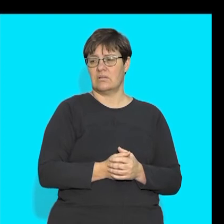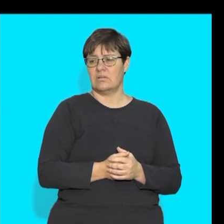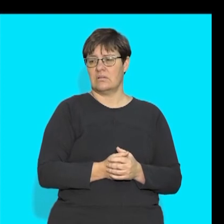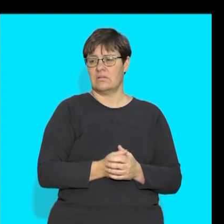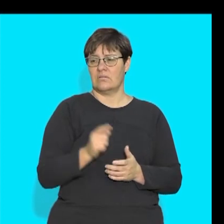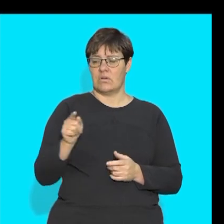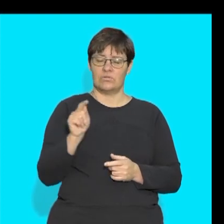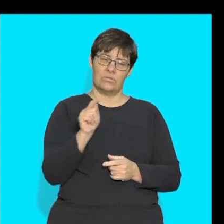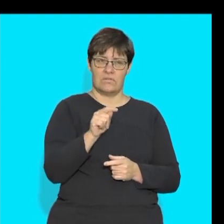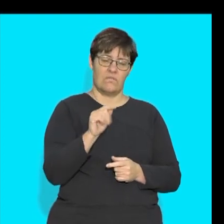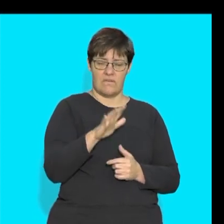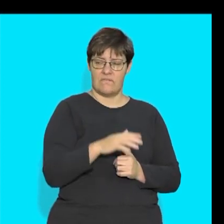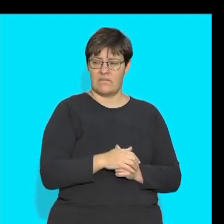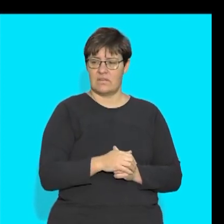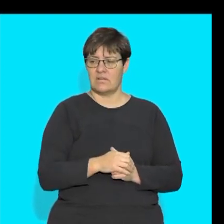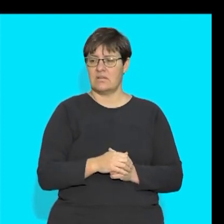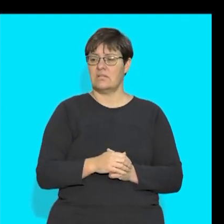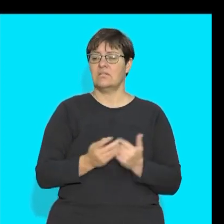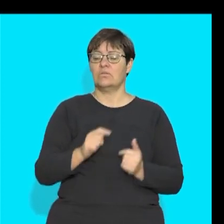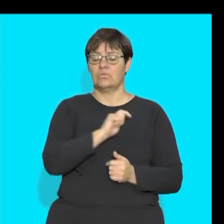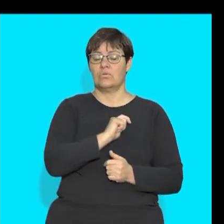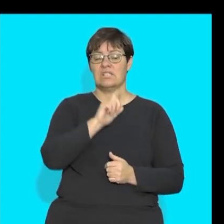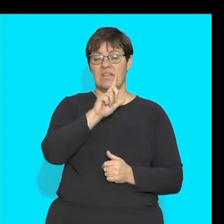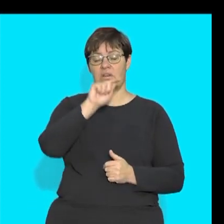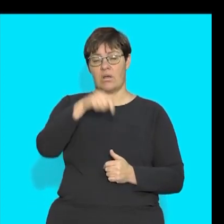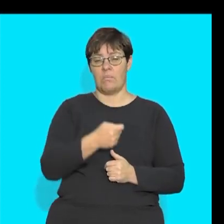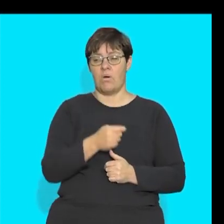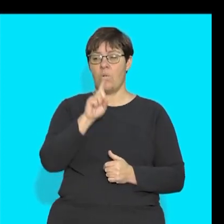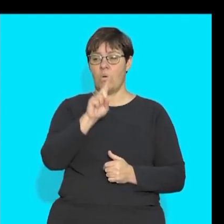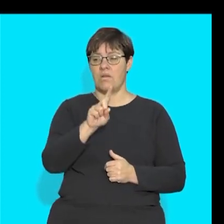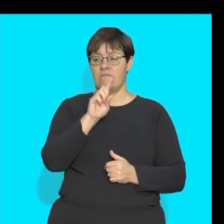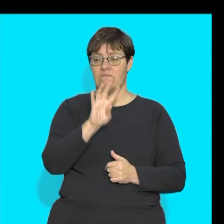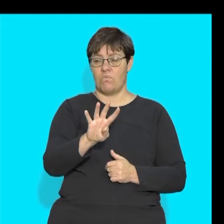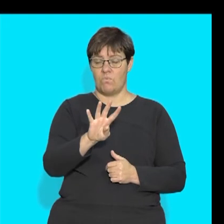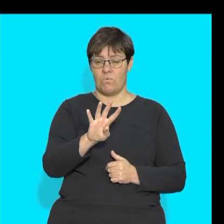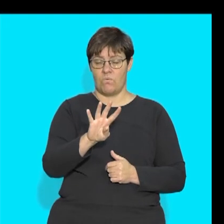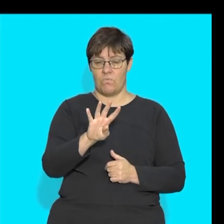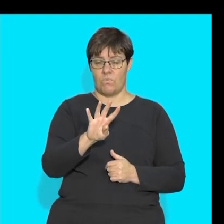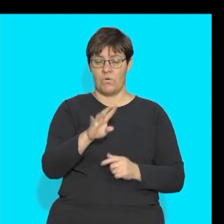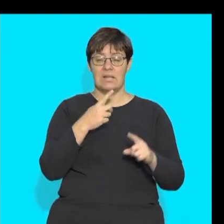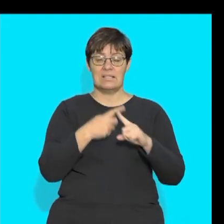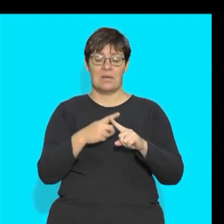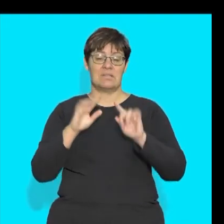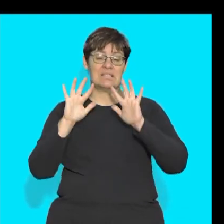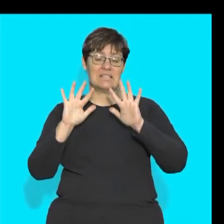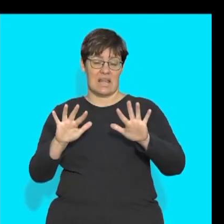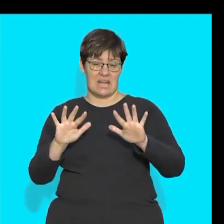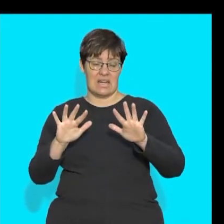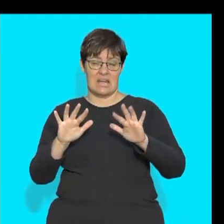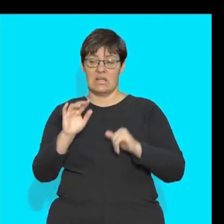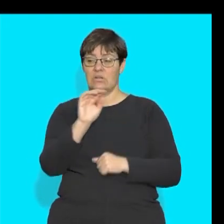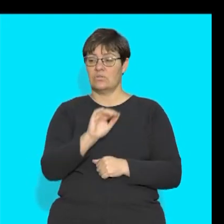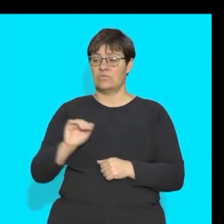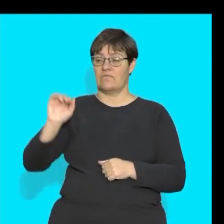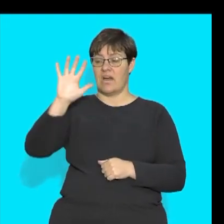my calculator, it's going to go 1, 2, 3, 4, 5. This is actually 7,14 times 10 to